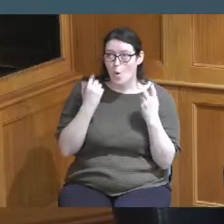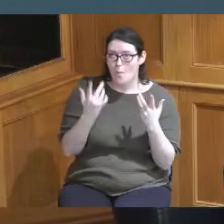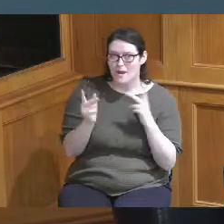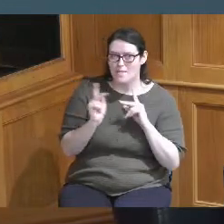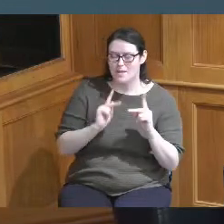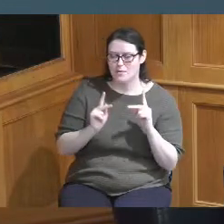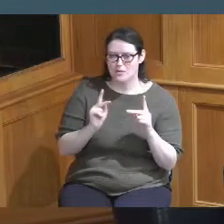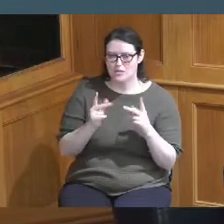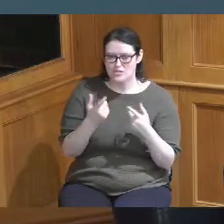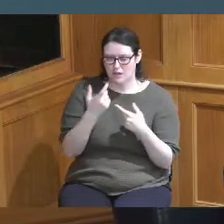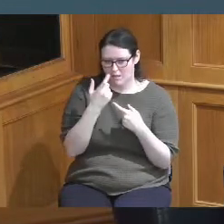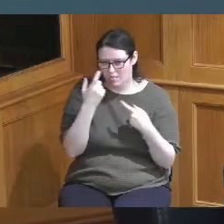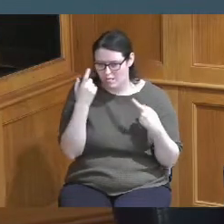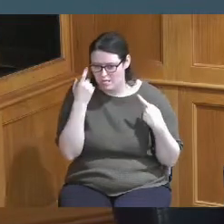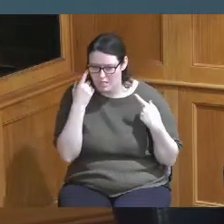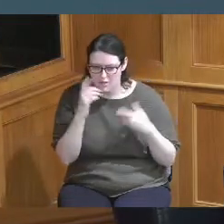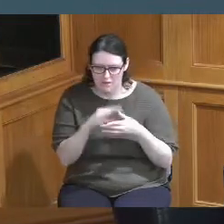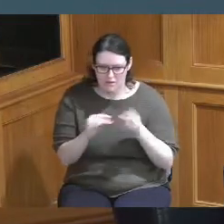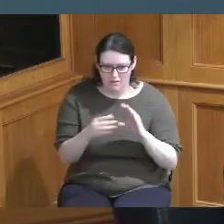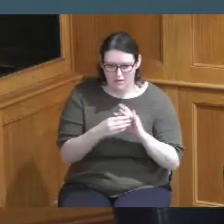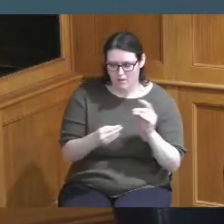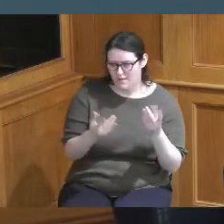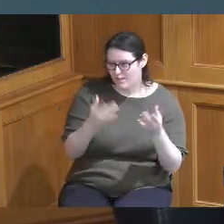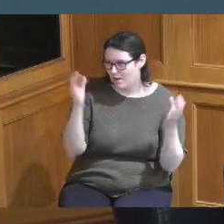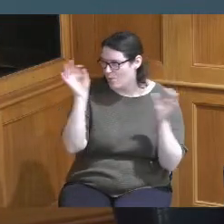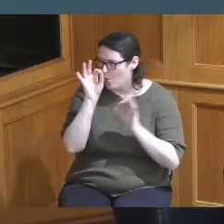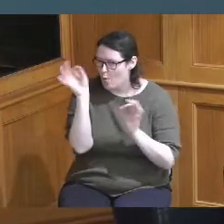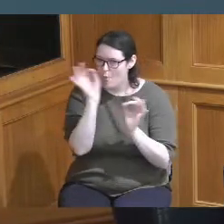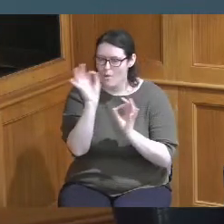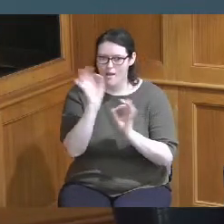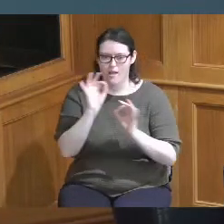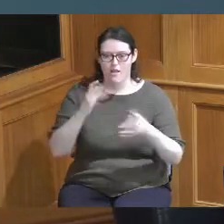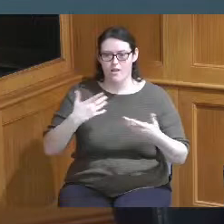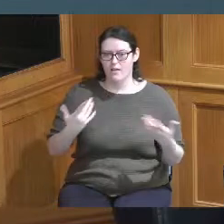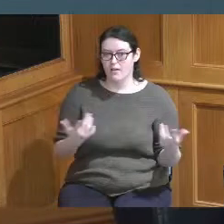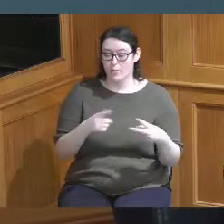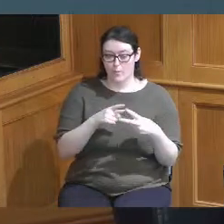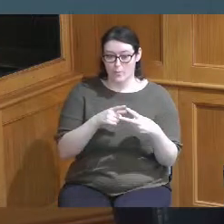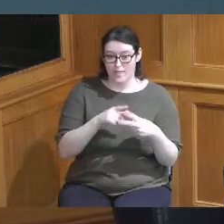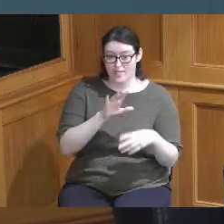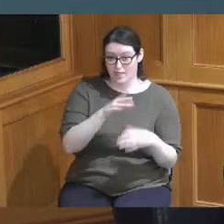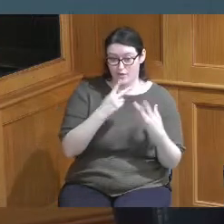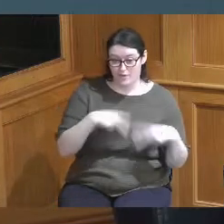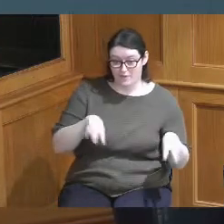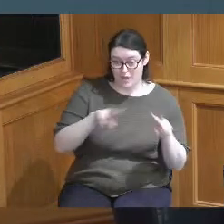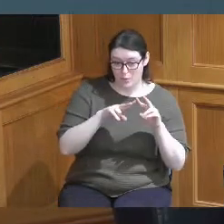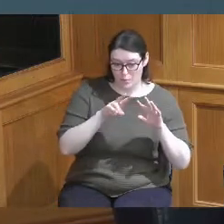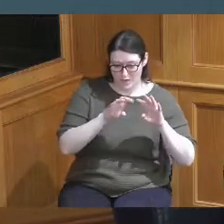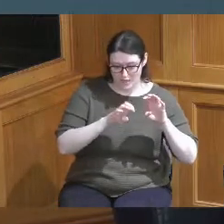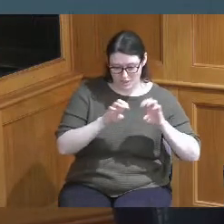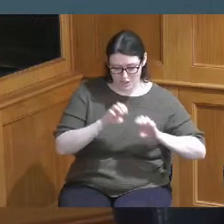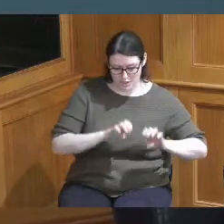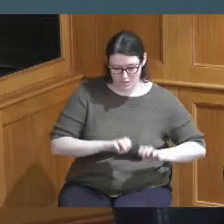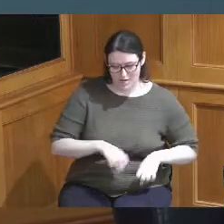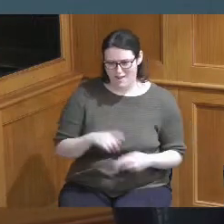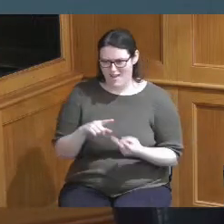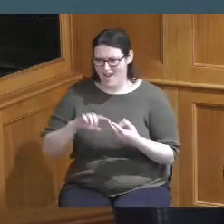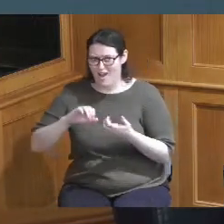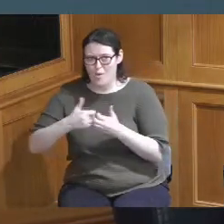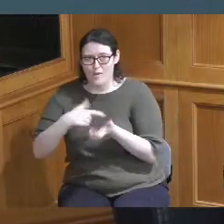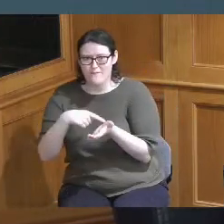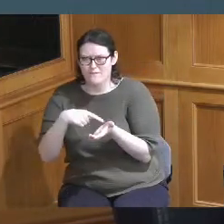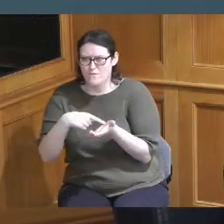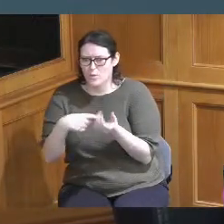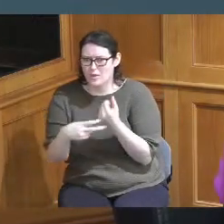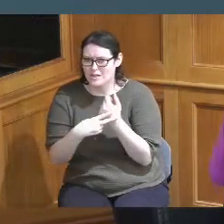of property owners who had no idea of not only the property valuation, but how they could afford to even keep